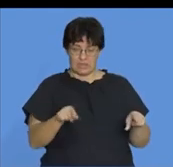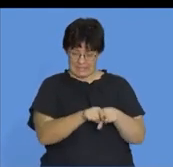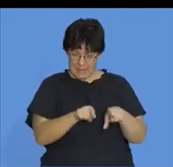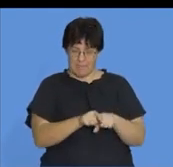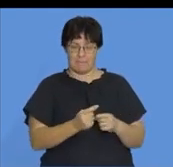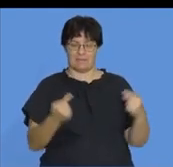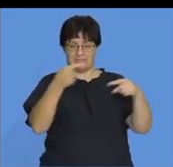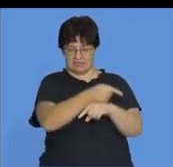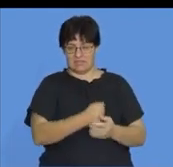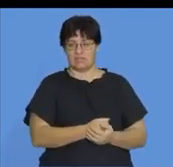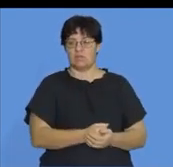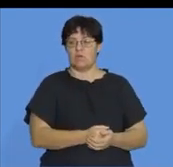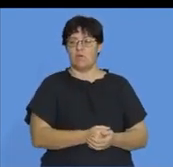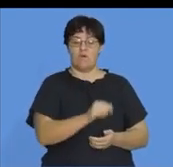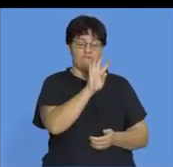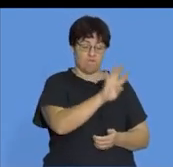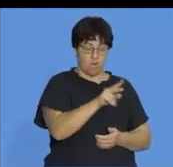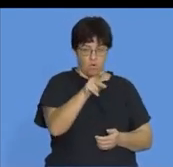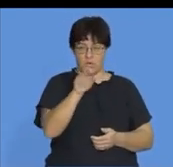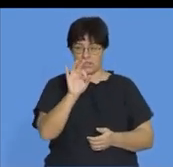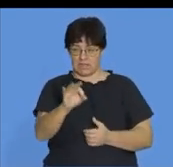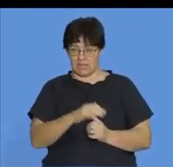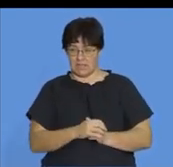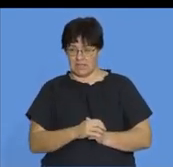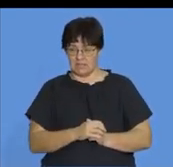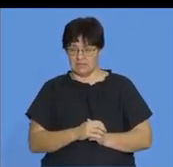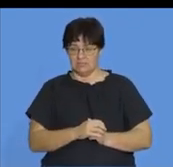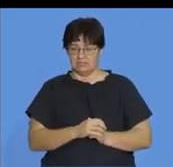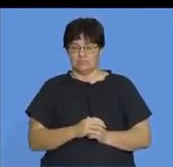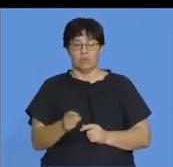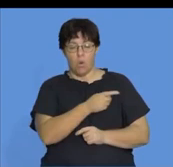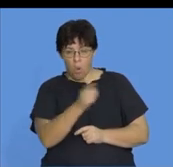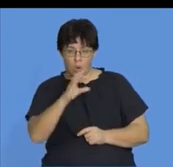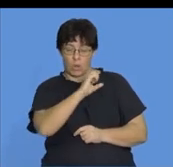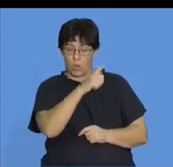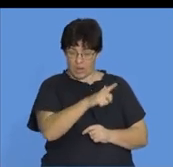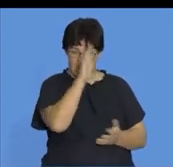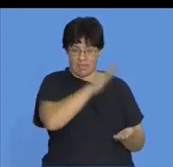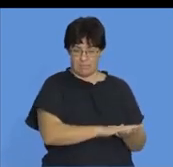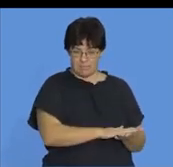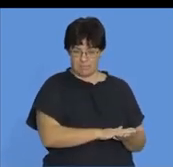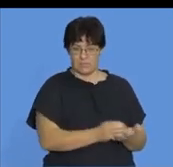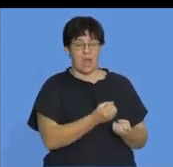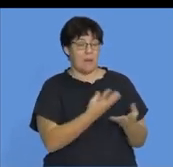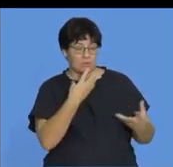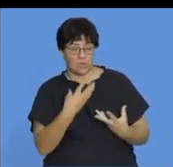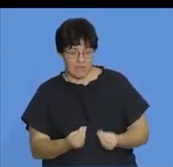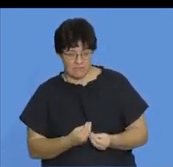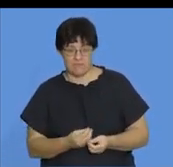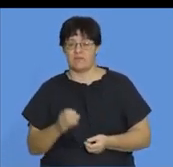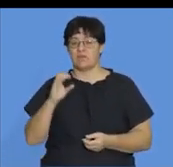of 4:3, all right? Let's say all the chlorine reacts. Okay, how much of chlorine do we